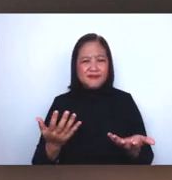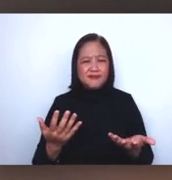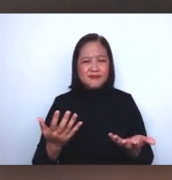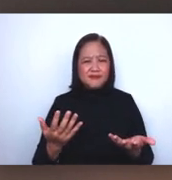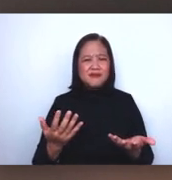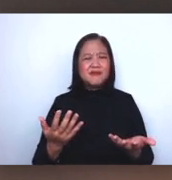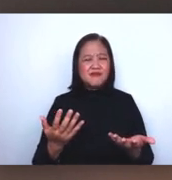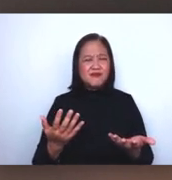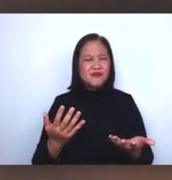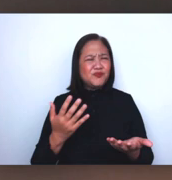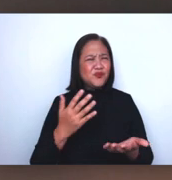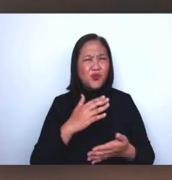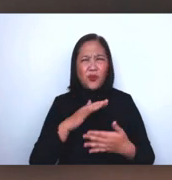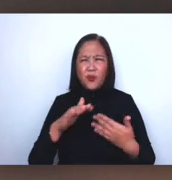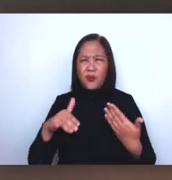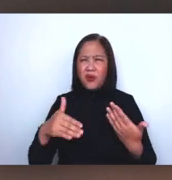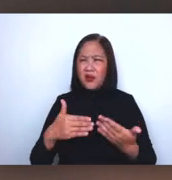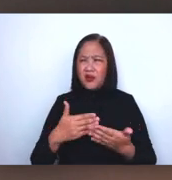is